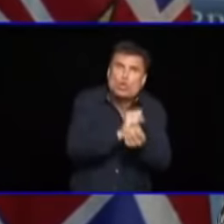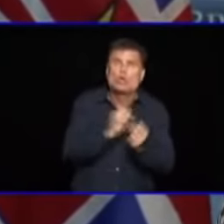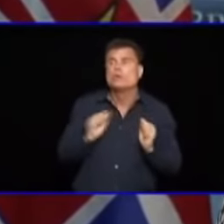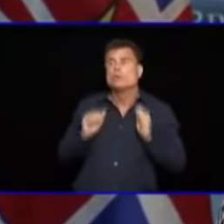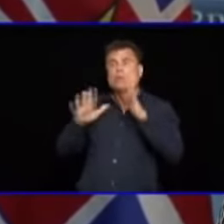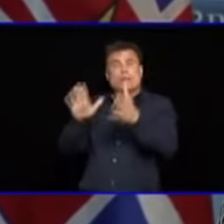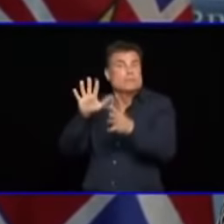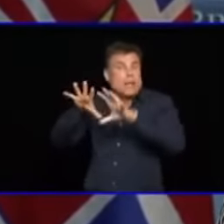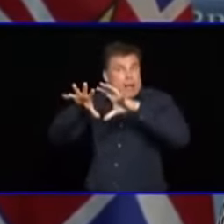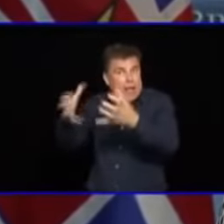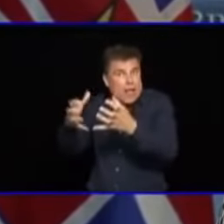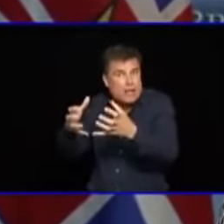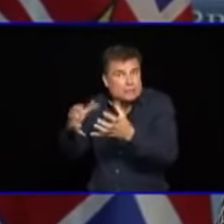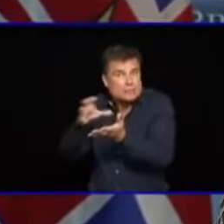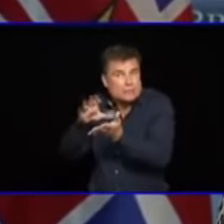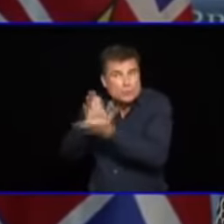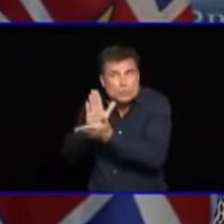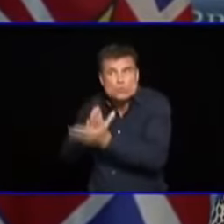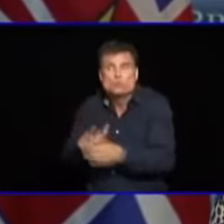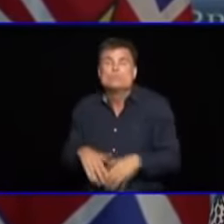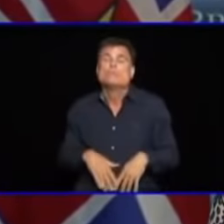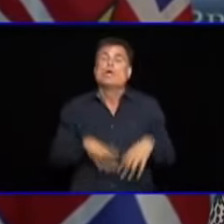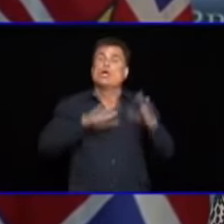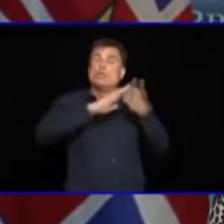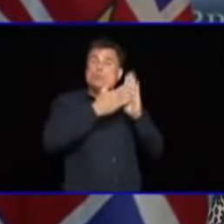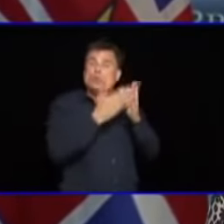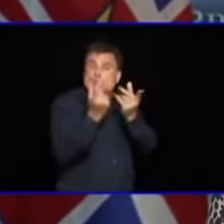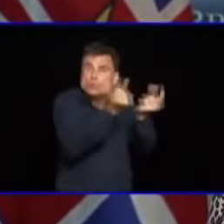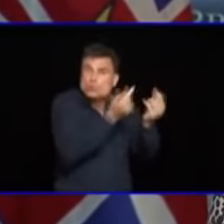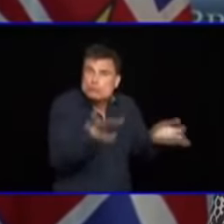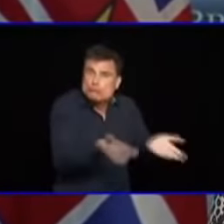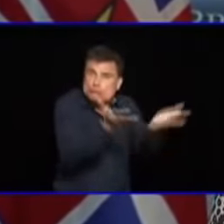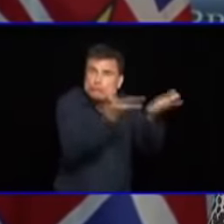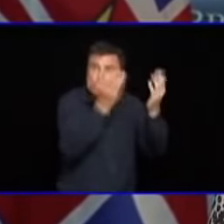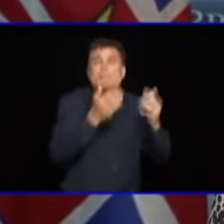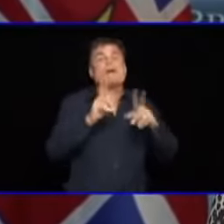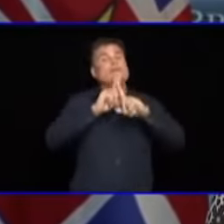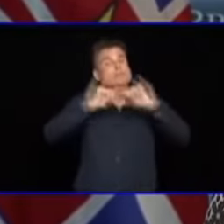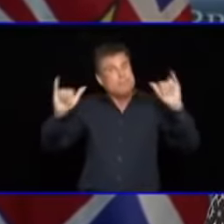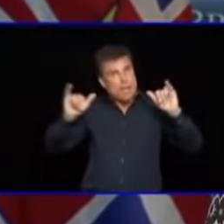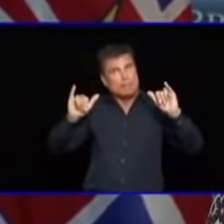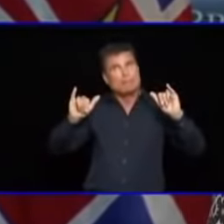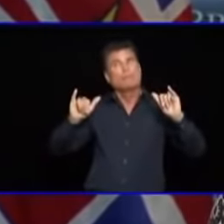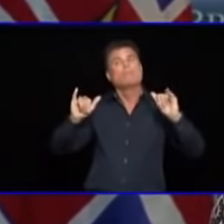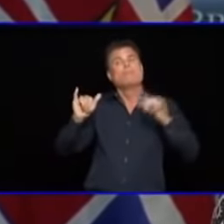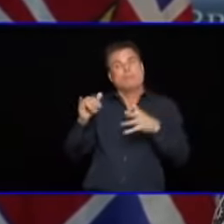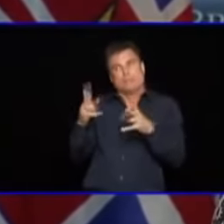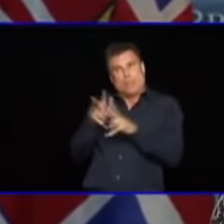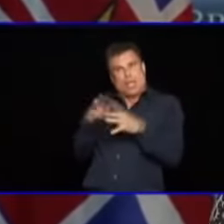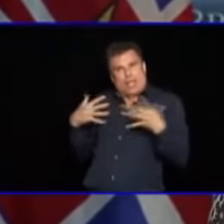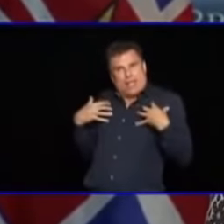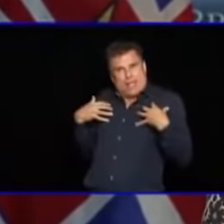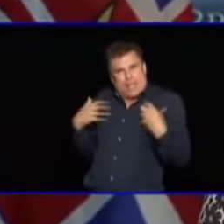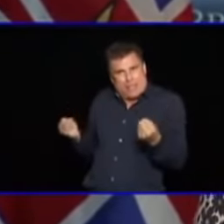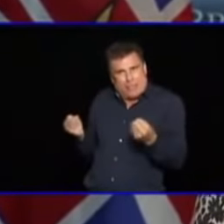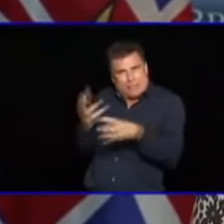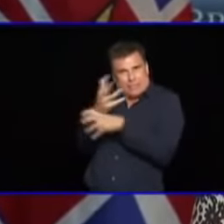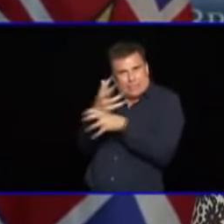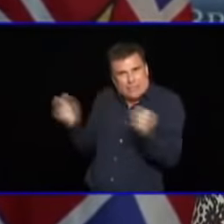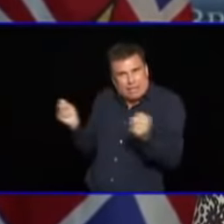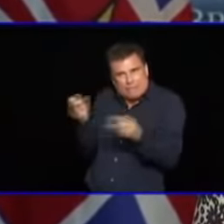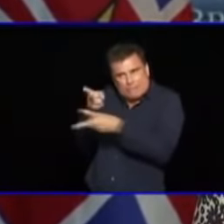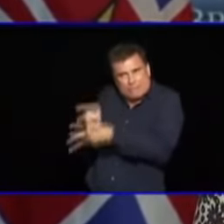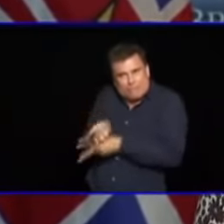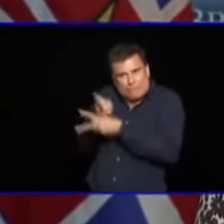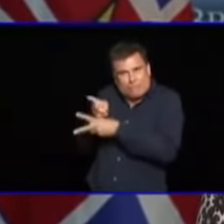and staying healthy. It's not an either-or situation. What we do need to do is